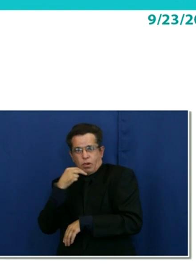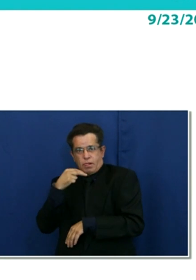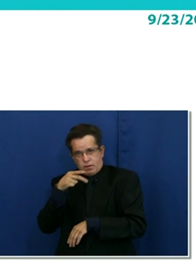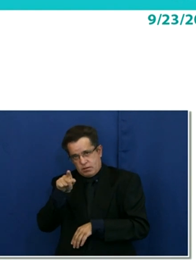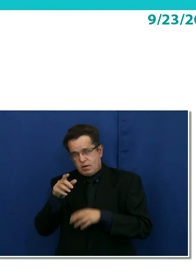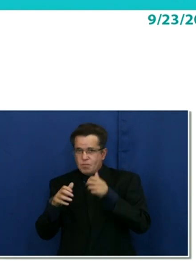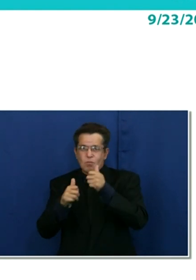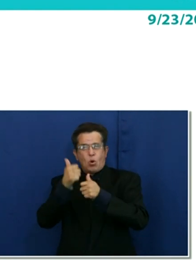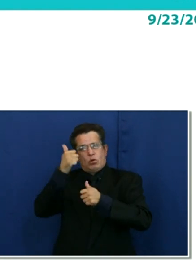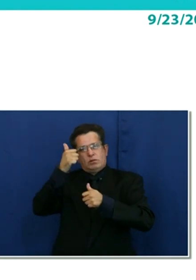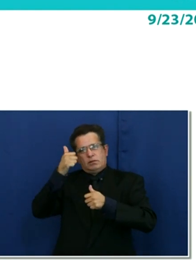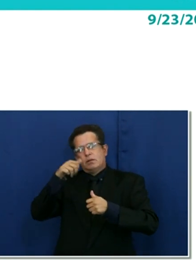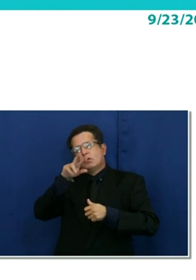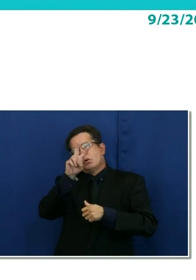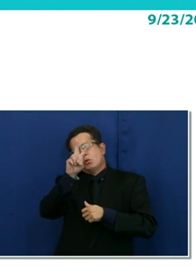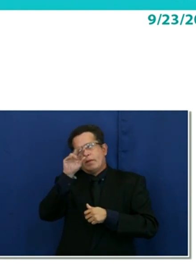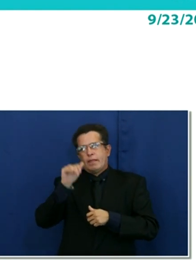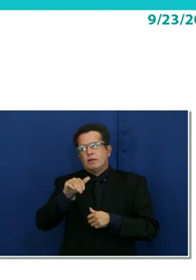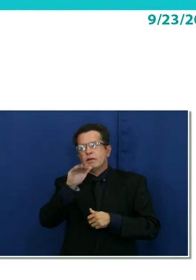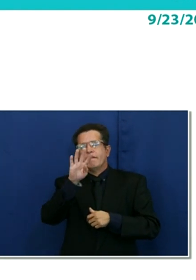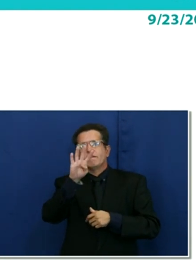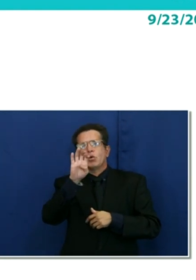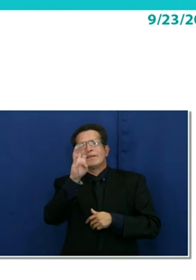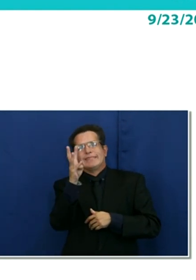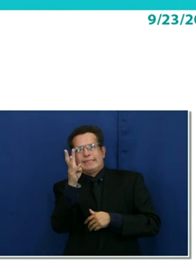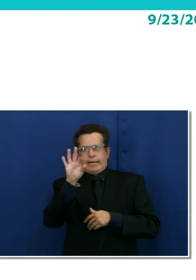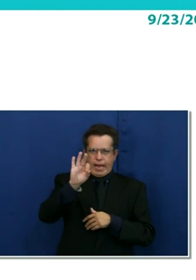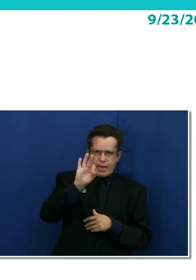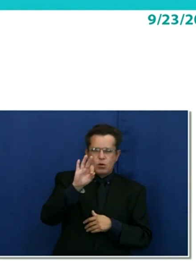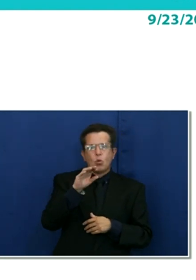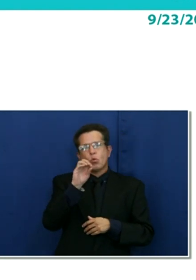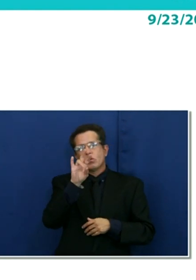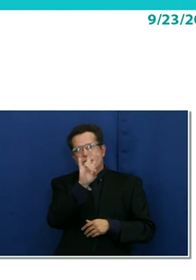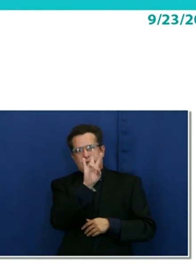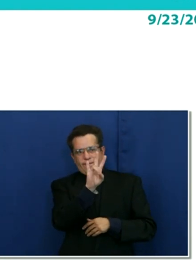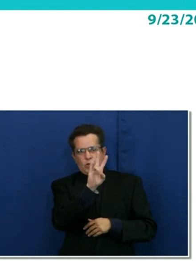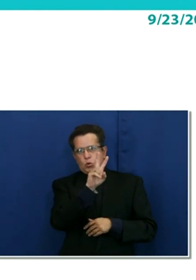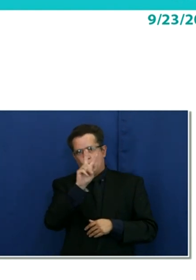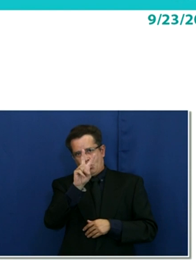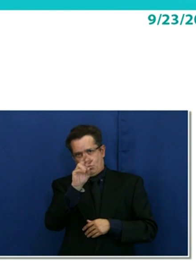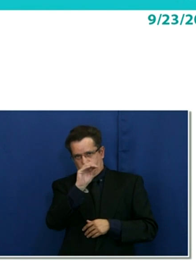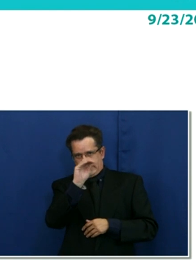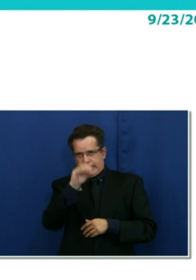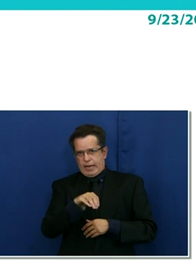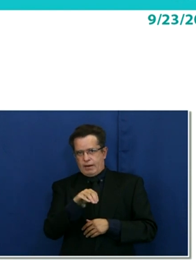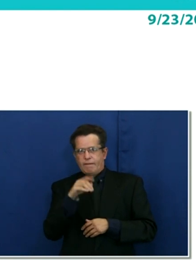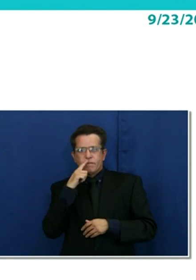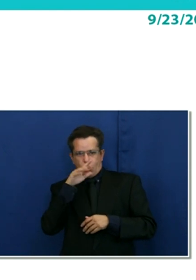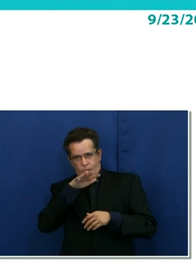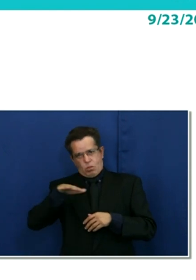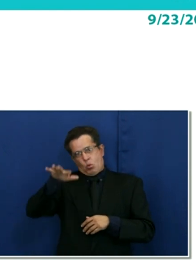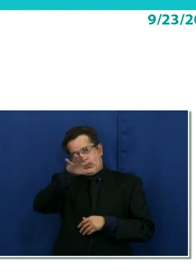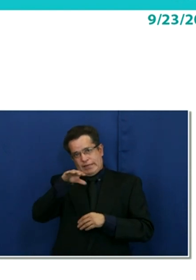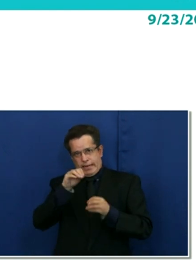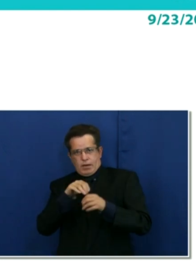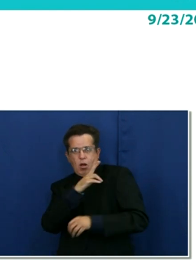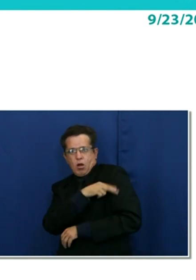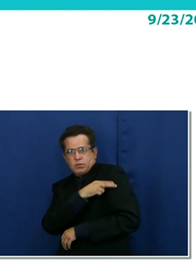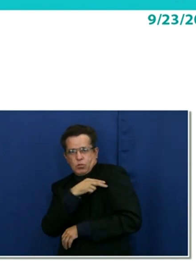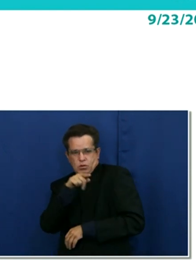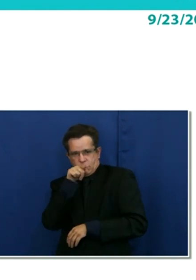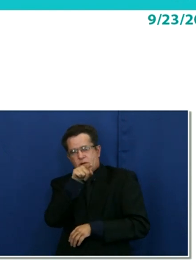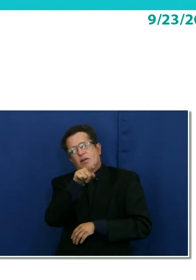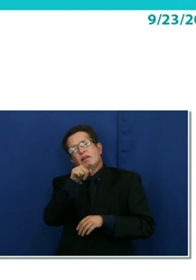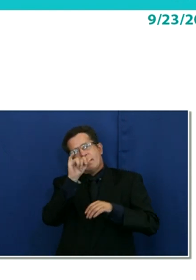the majority is 2,469, or 72% of the hospitalized cases are